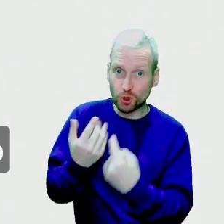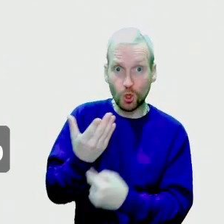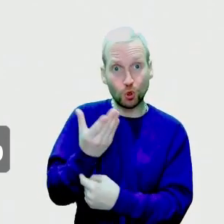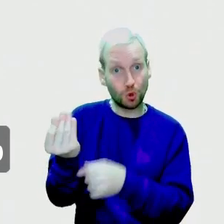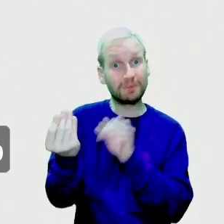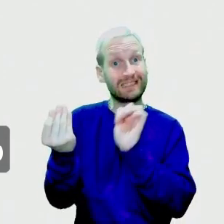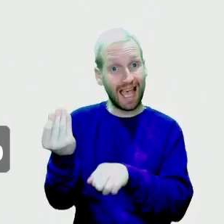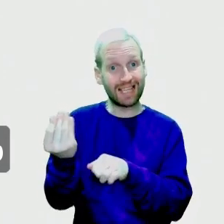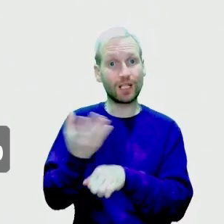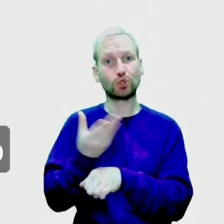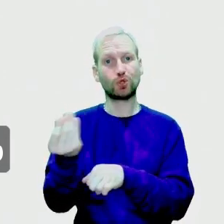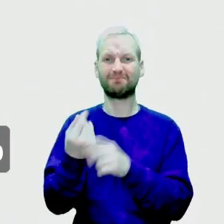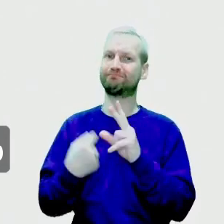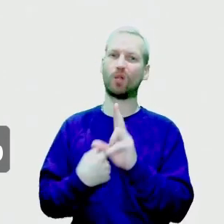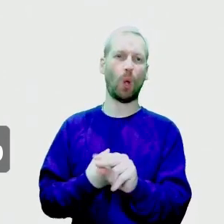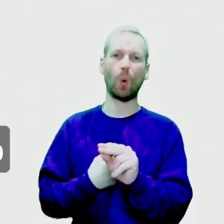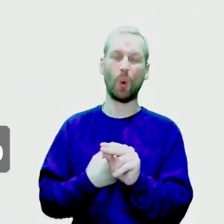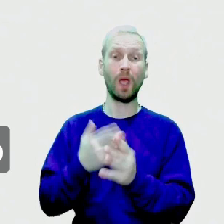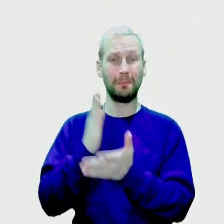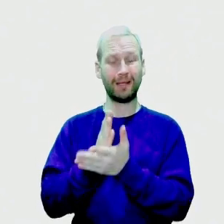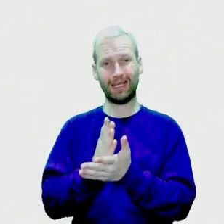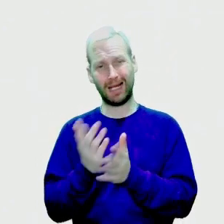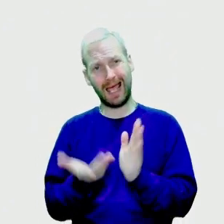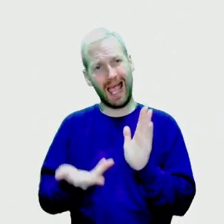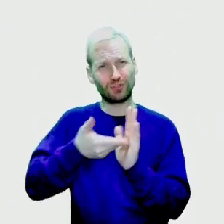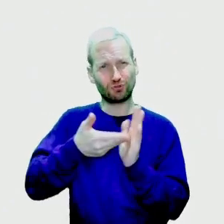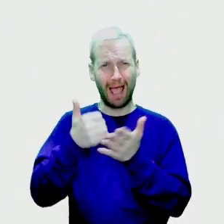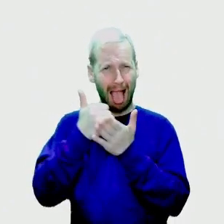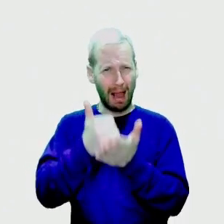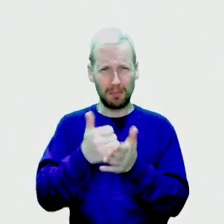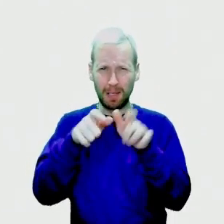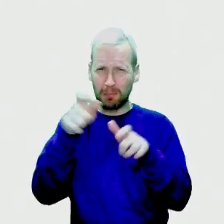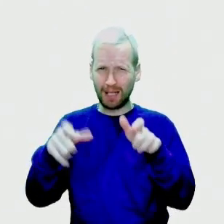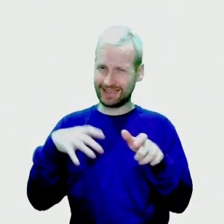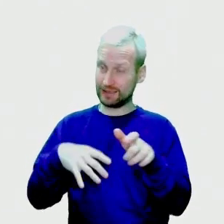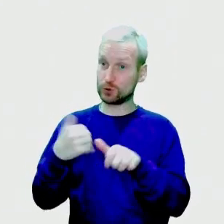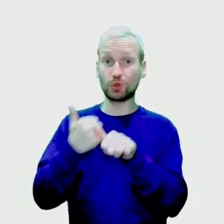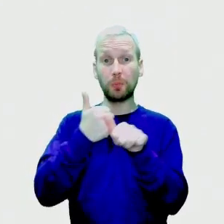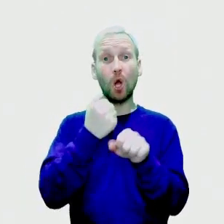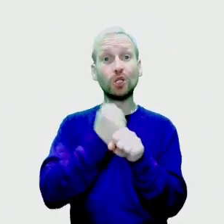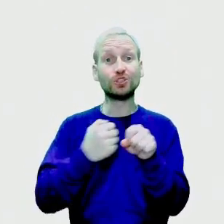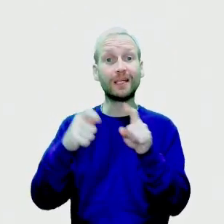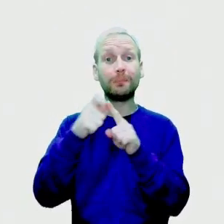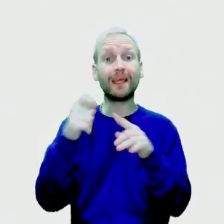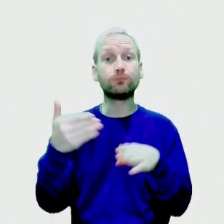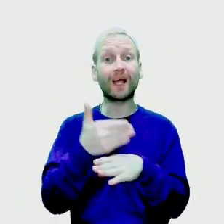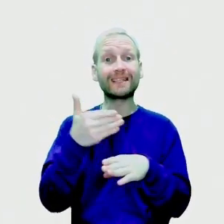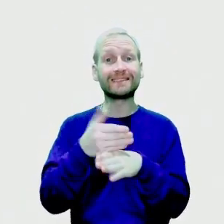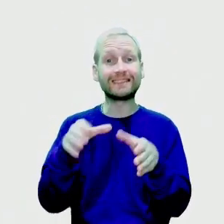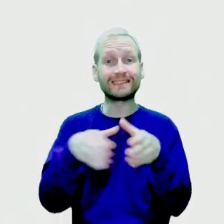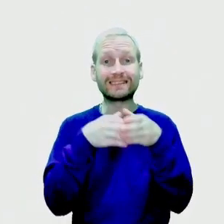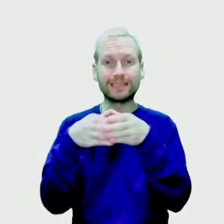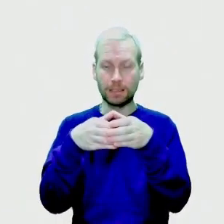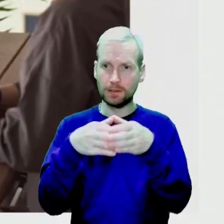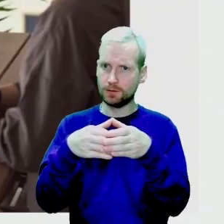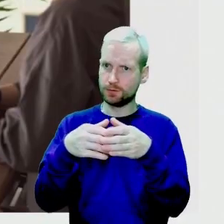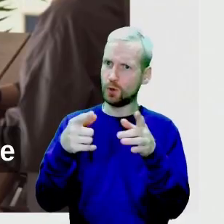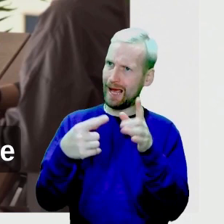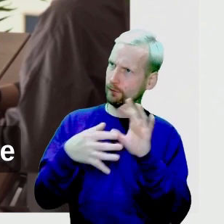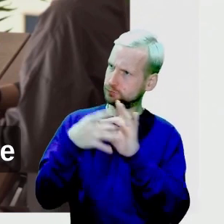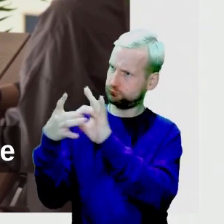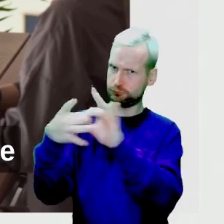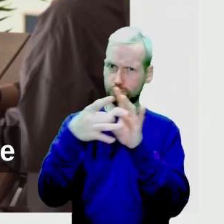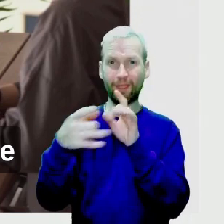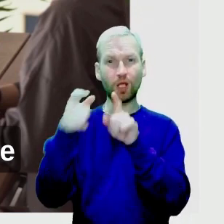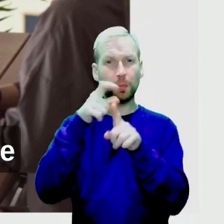patient participation groups to find out what extra help they needed to support practices and help to be their face in the community.